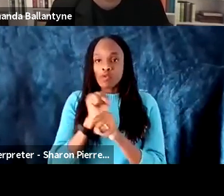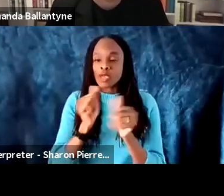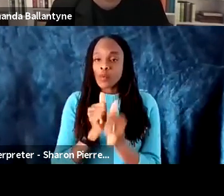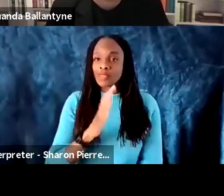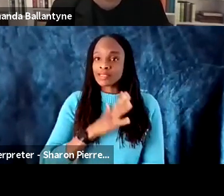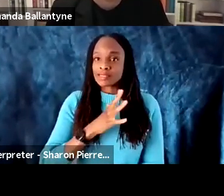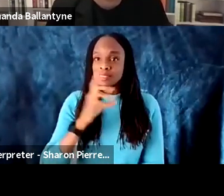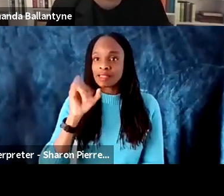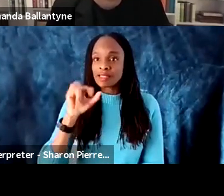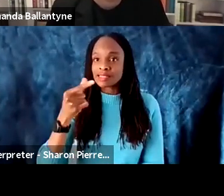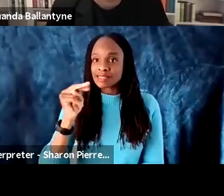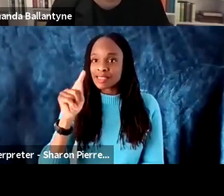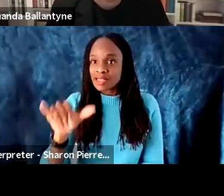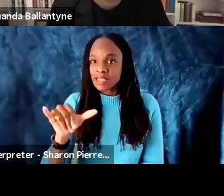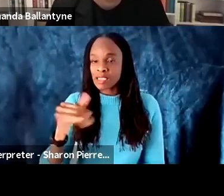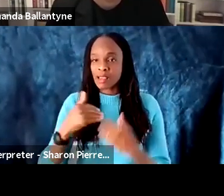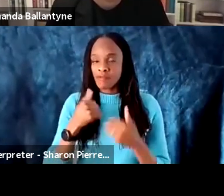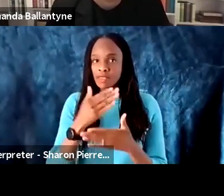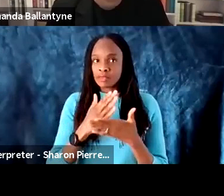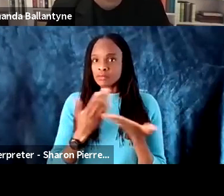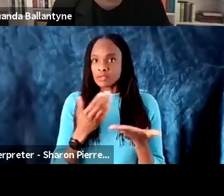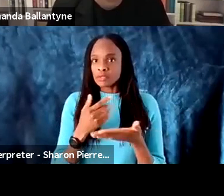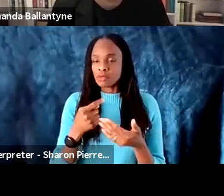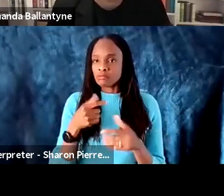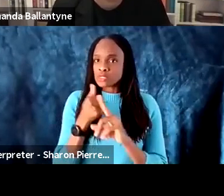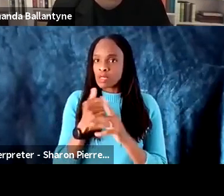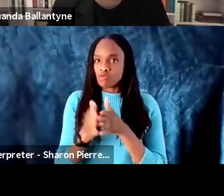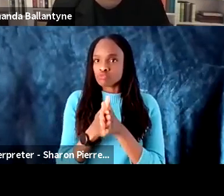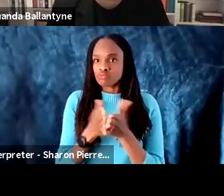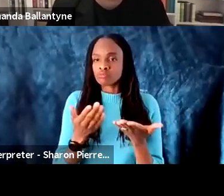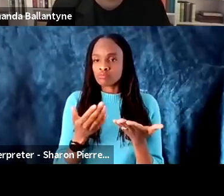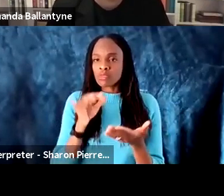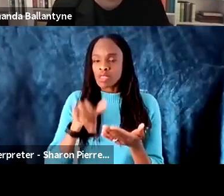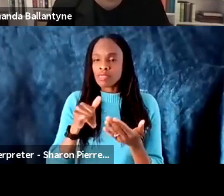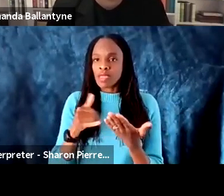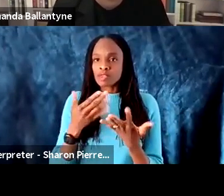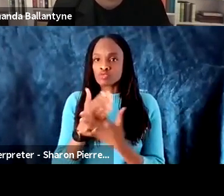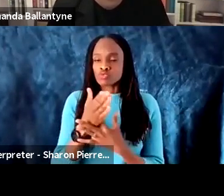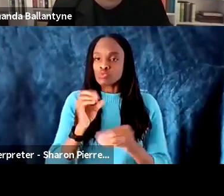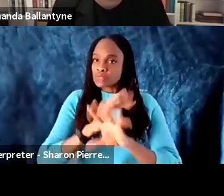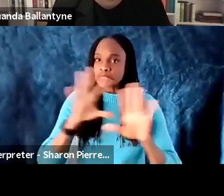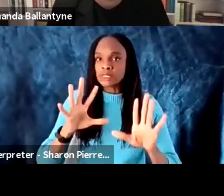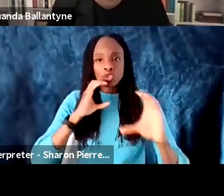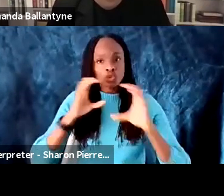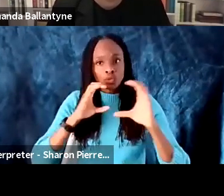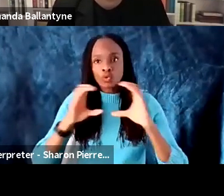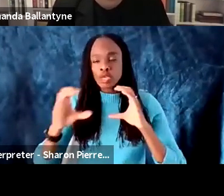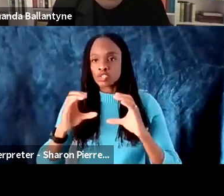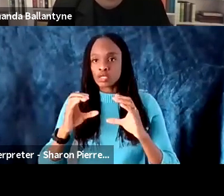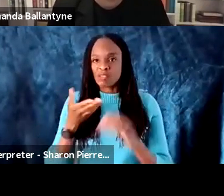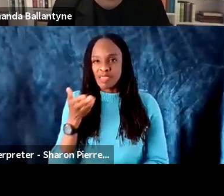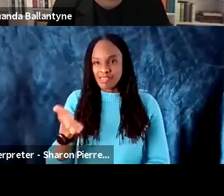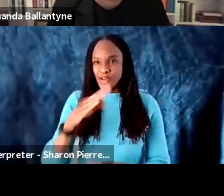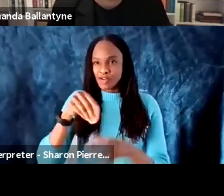having some degree of self-determination. And that does come through transparency, communication, and being at the table. So thank